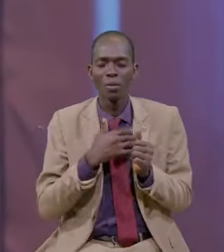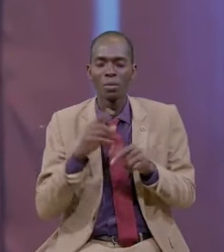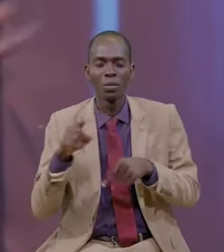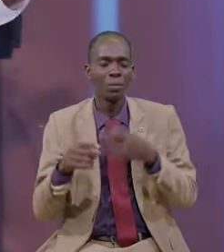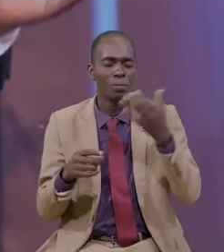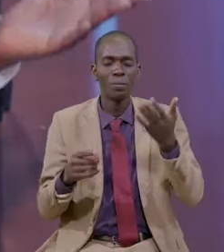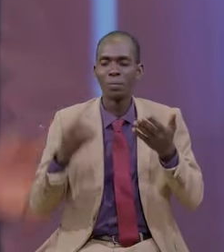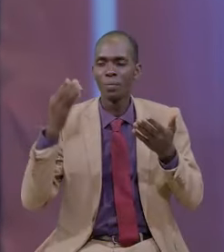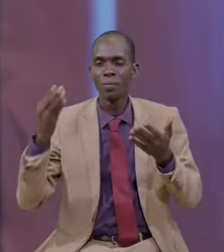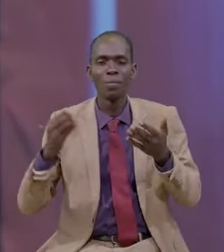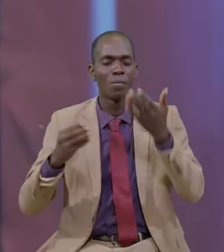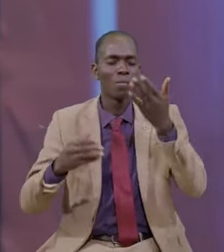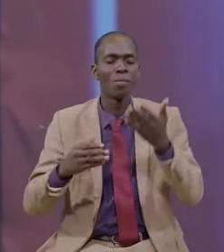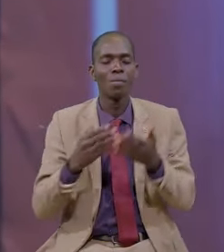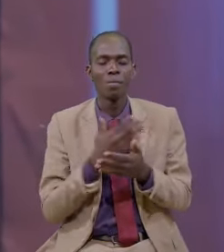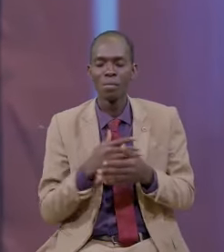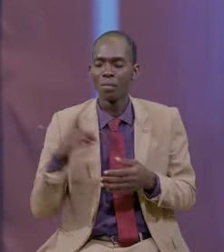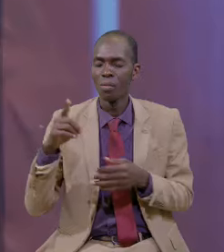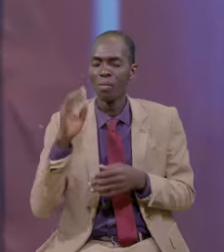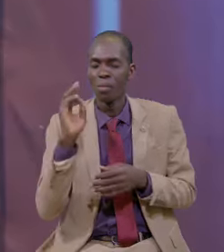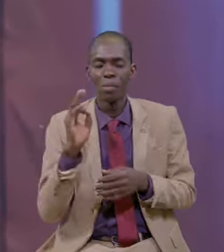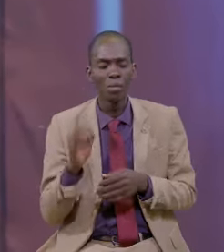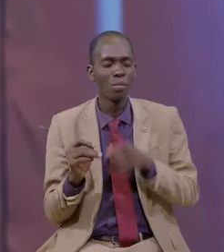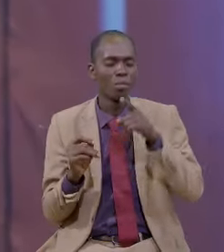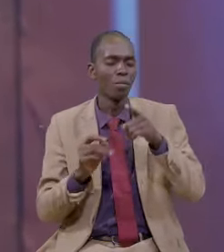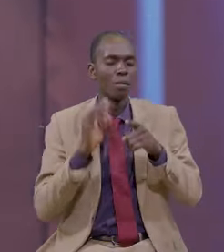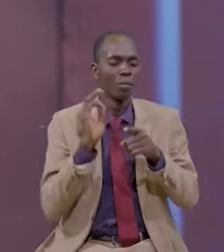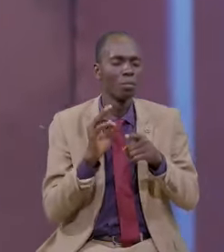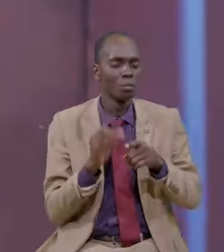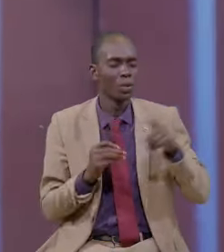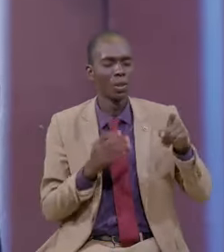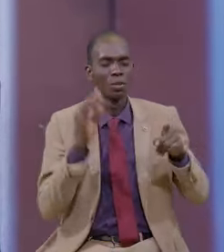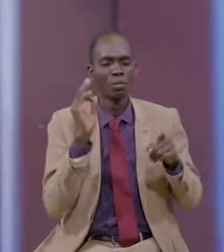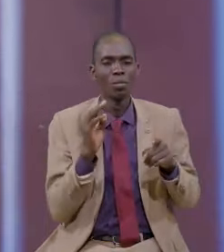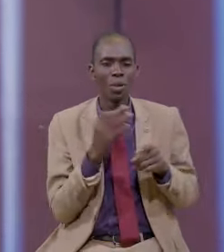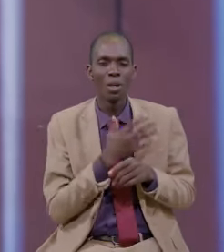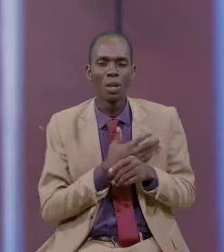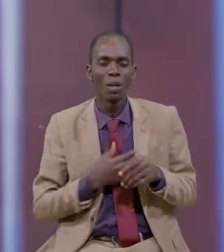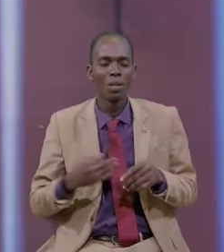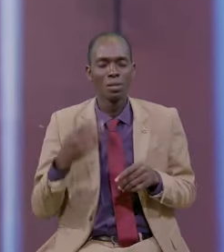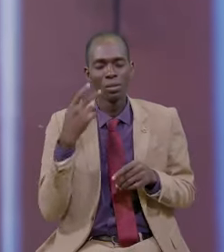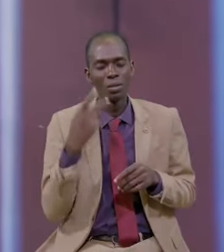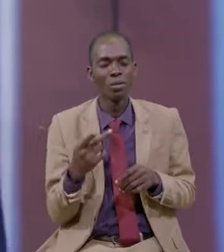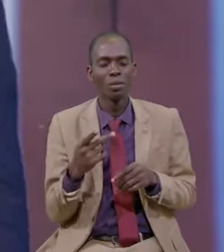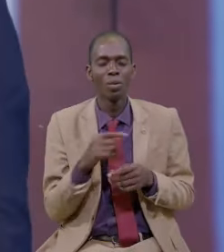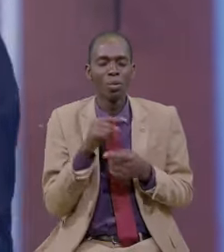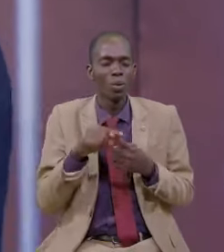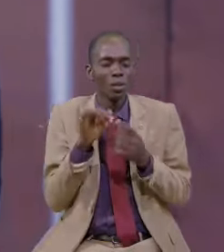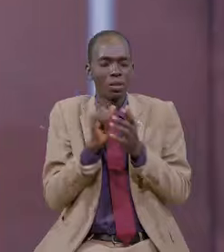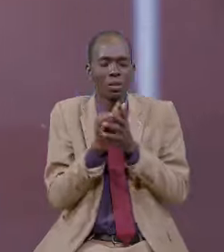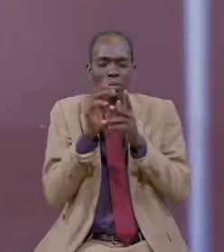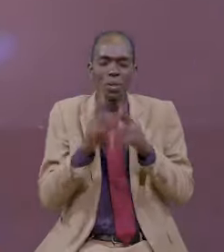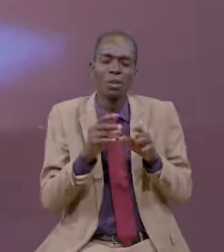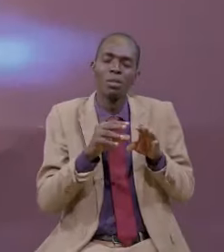born again. And he was preaching being born again. And then eventually he traveled out. When he